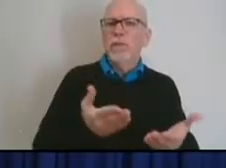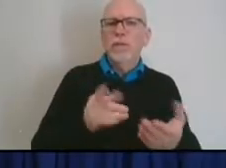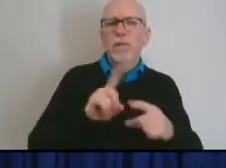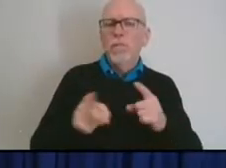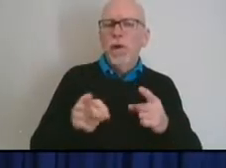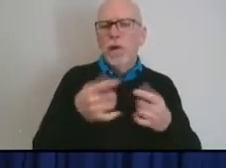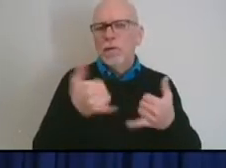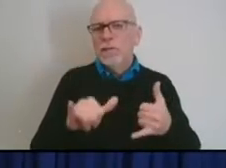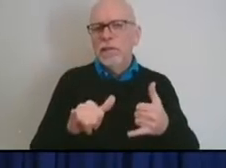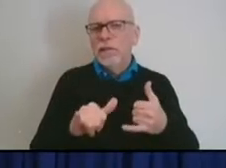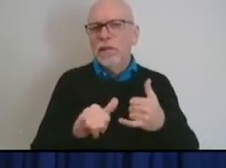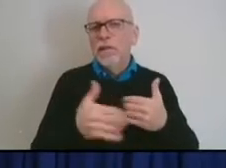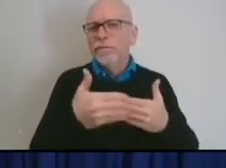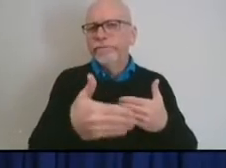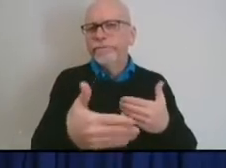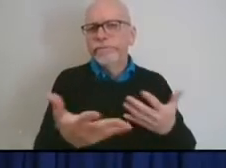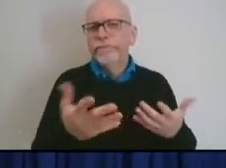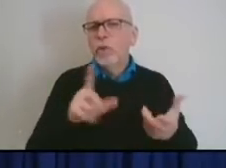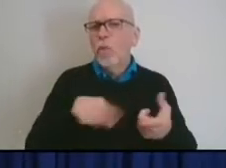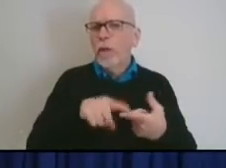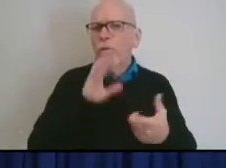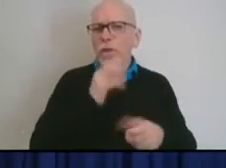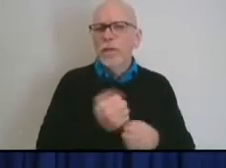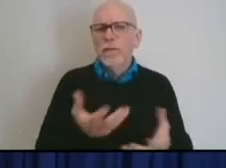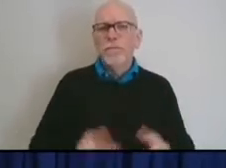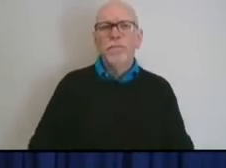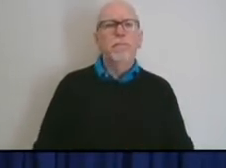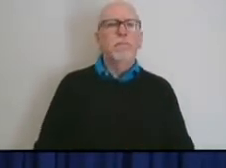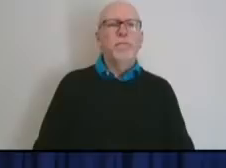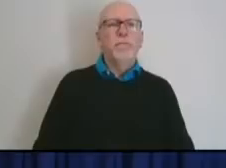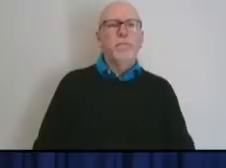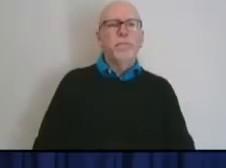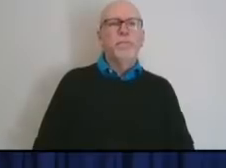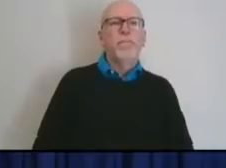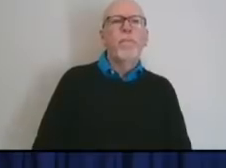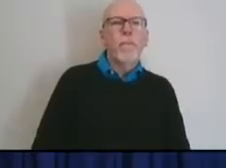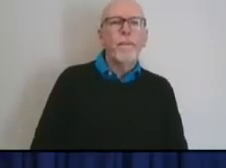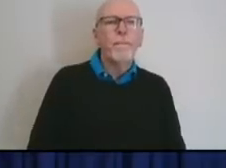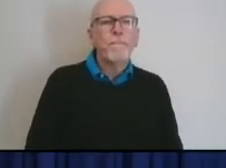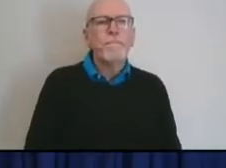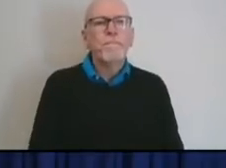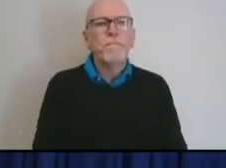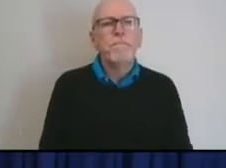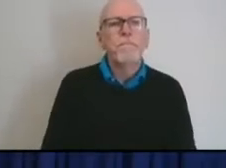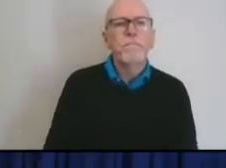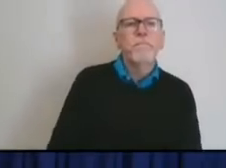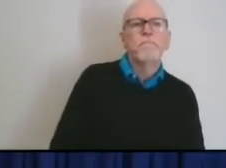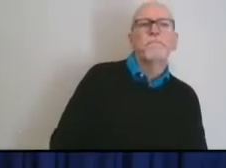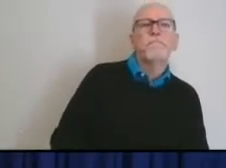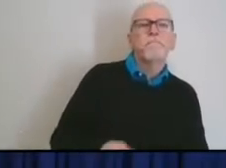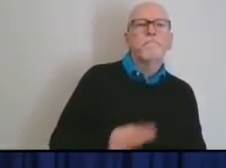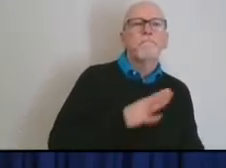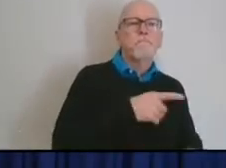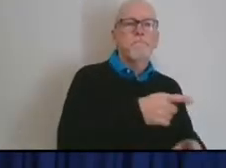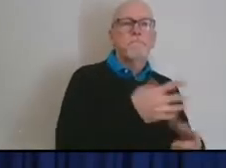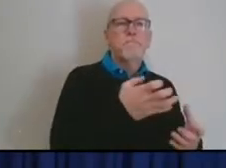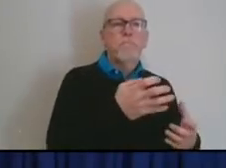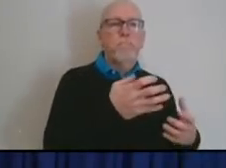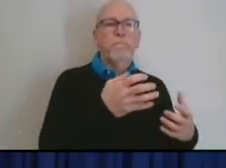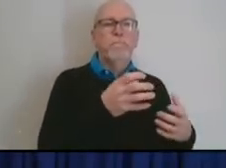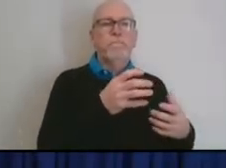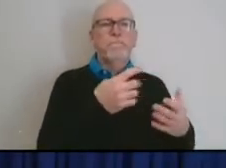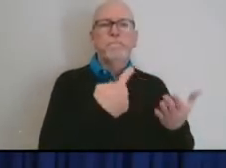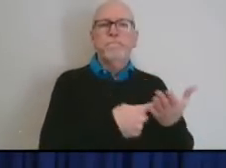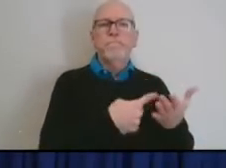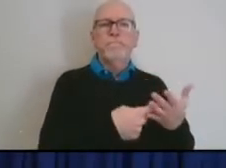still don't quite know when they might be able to get one? So you want to align